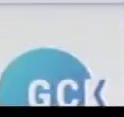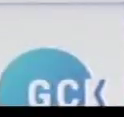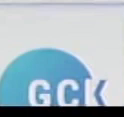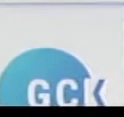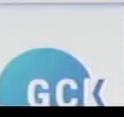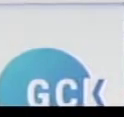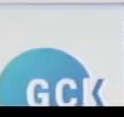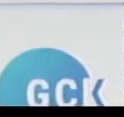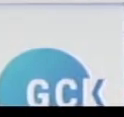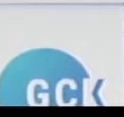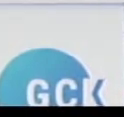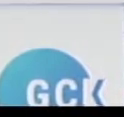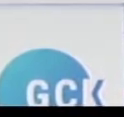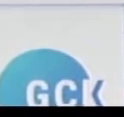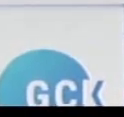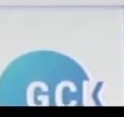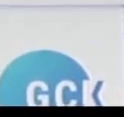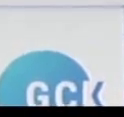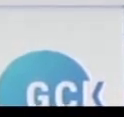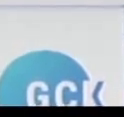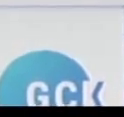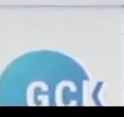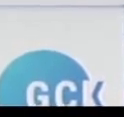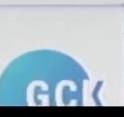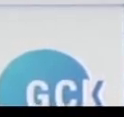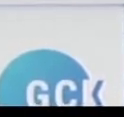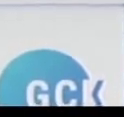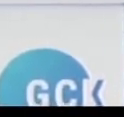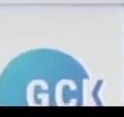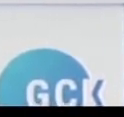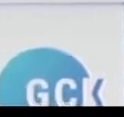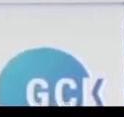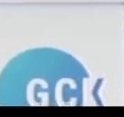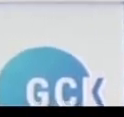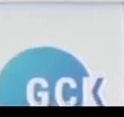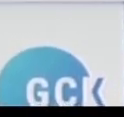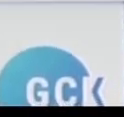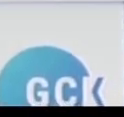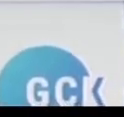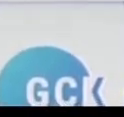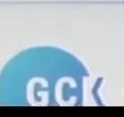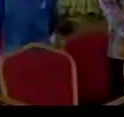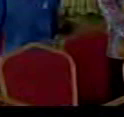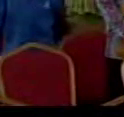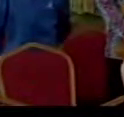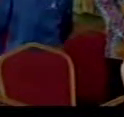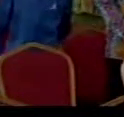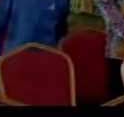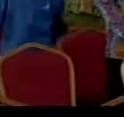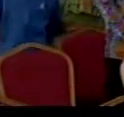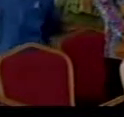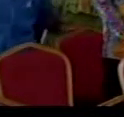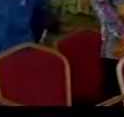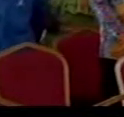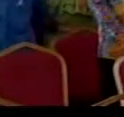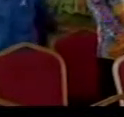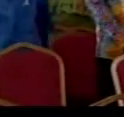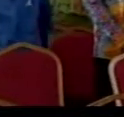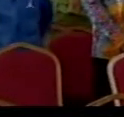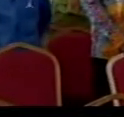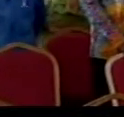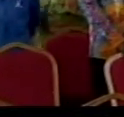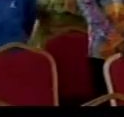am Lord. Free from Satan. Begin to bless the in name Genesis of the Lord. Genesis chapter 3 verse Begin 15. Begin to bless the name of Genesis, the Lord. Genesis. Begin